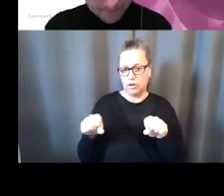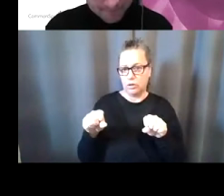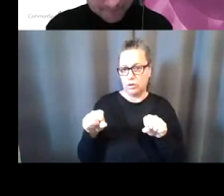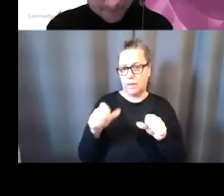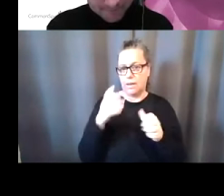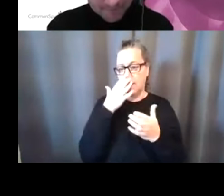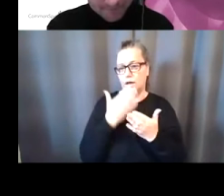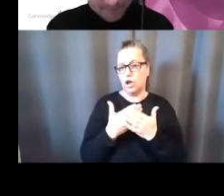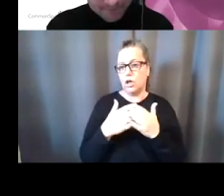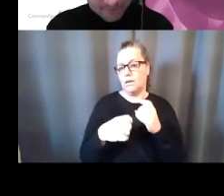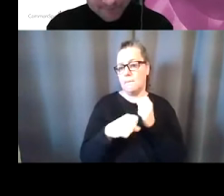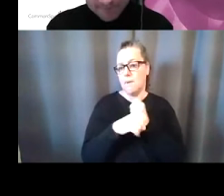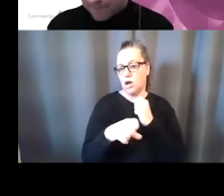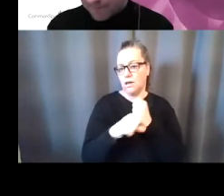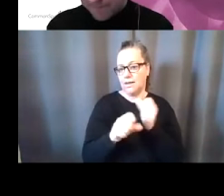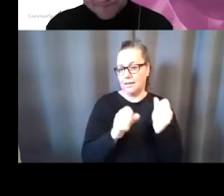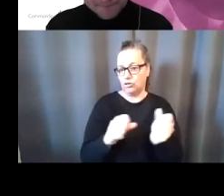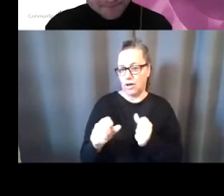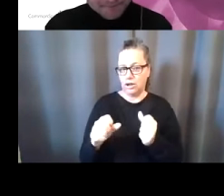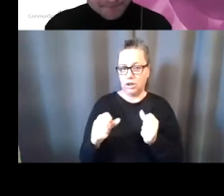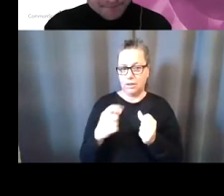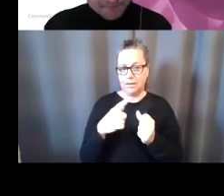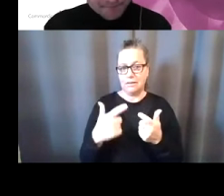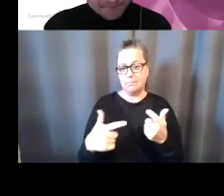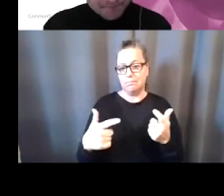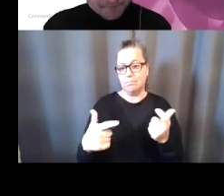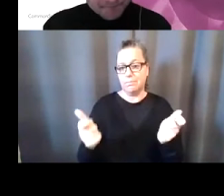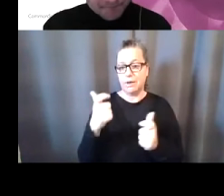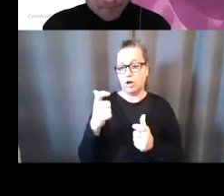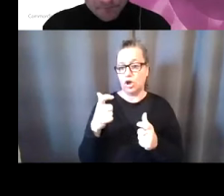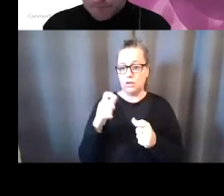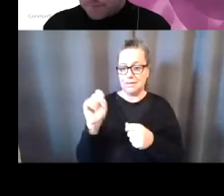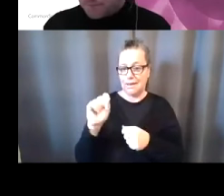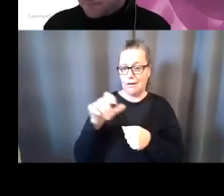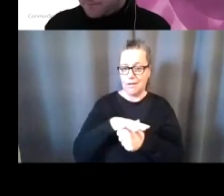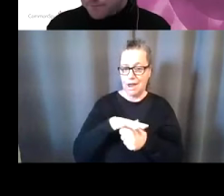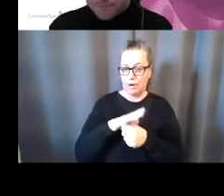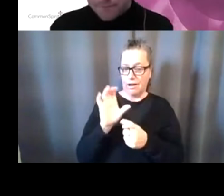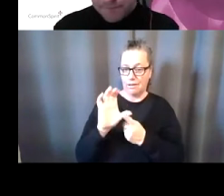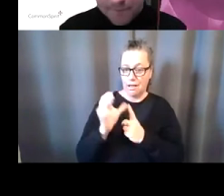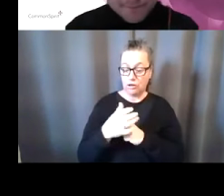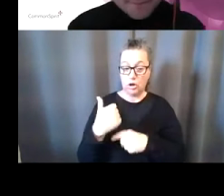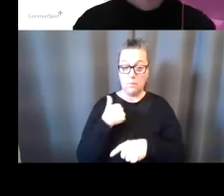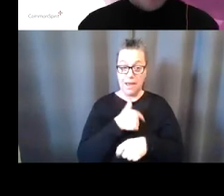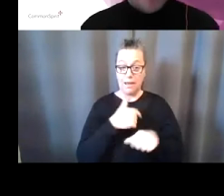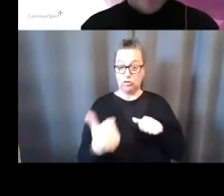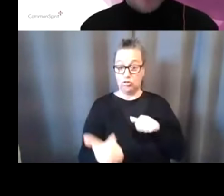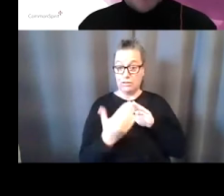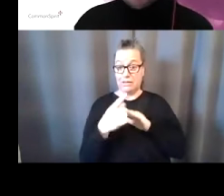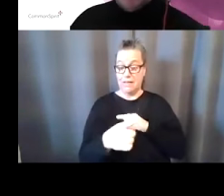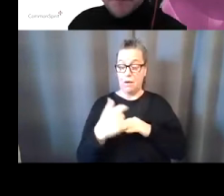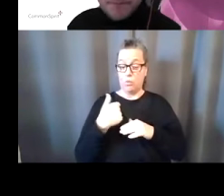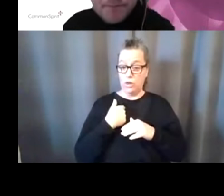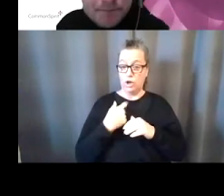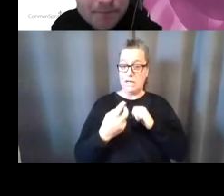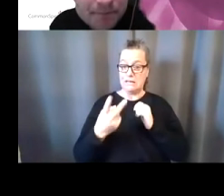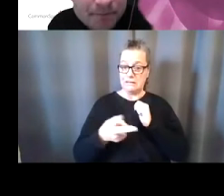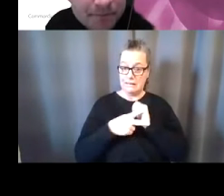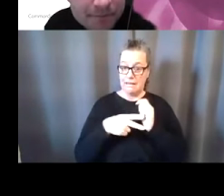marketing strategy as it is part of the greater Seattle area culture. By addressing inequities, we could also achieve some excellent cost savings. For